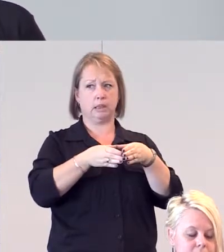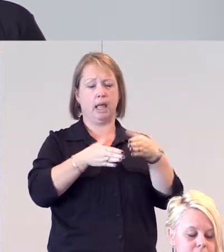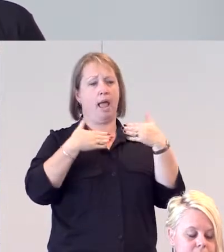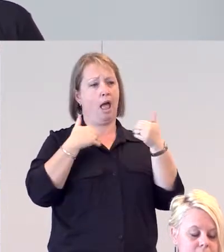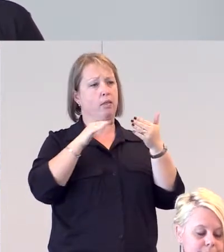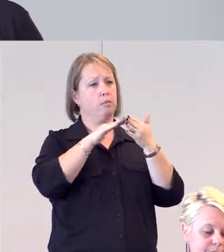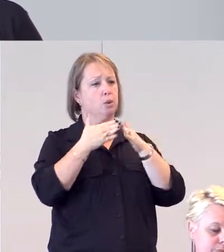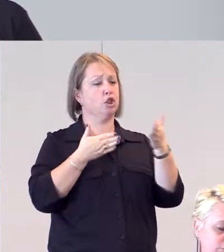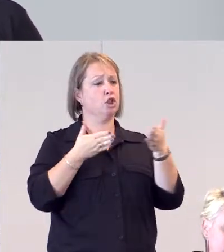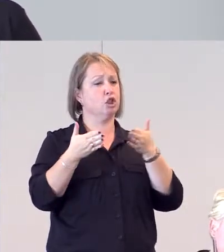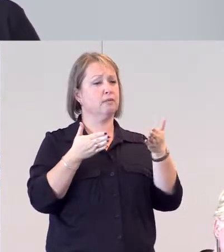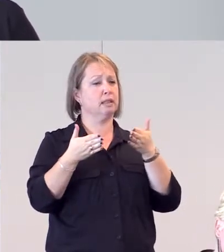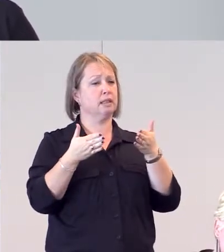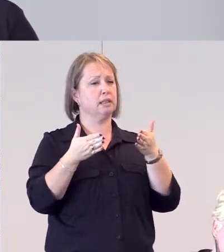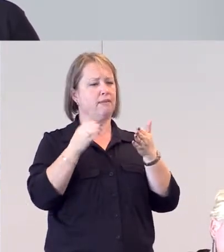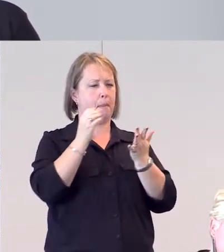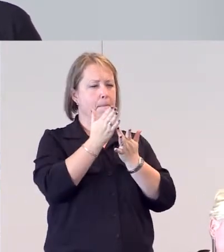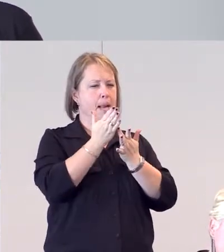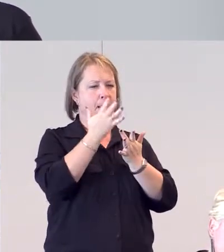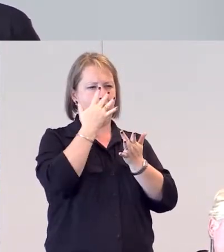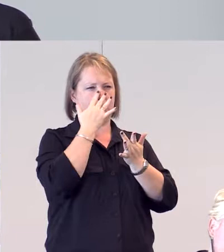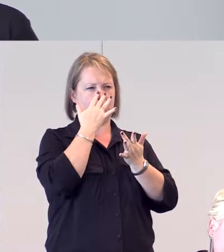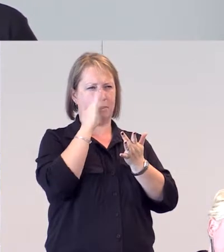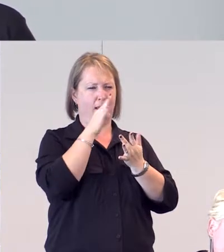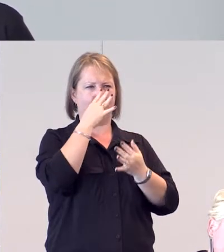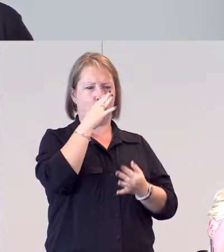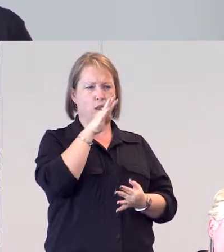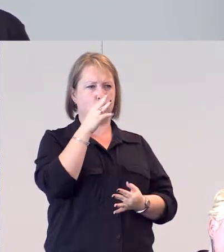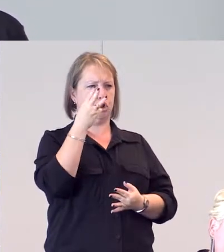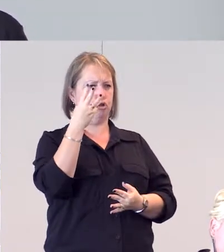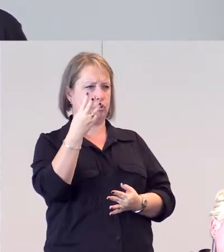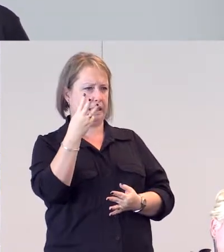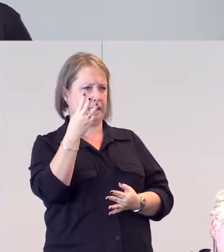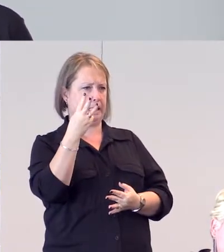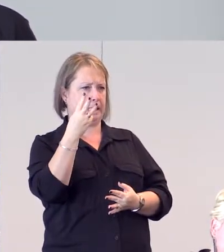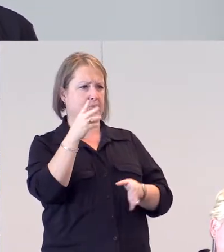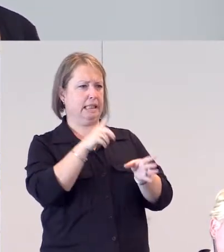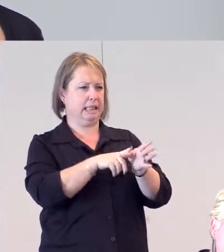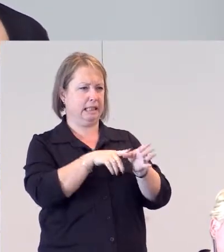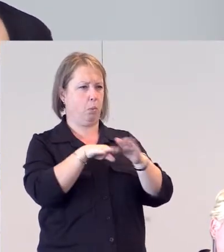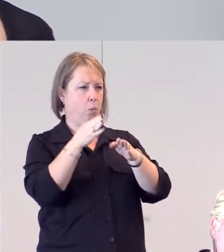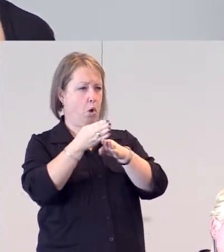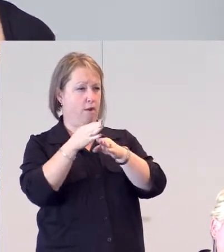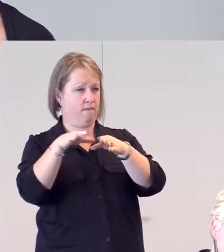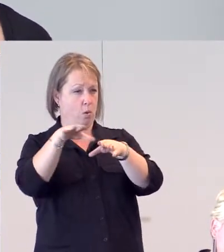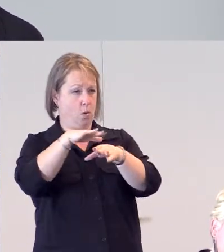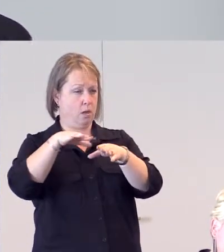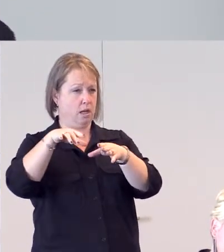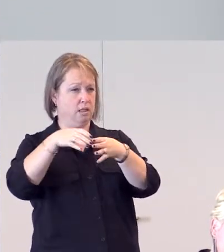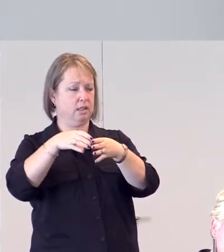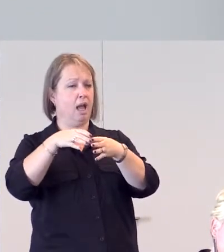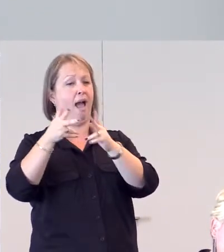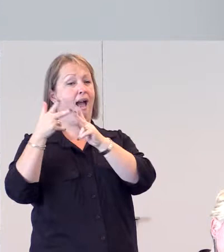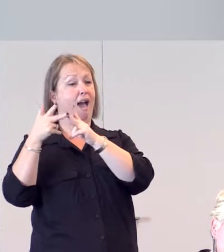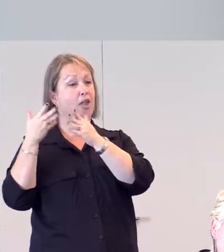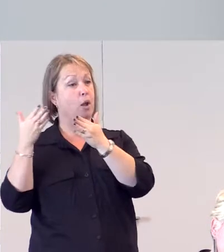Health and Community Services has a medium age, I think it's of 43 years in the workforce, compared to other industries where the medium age